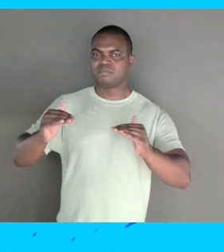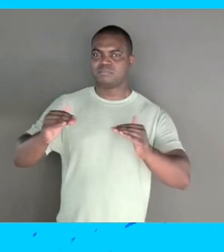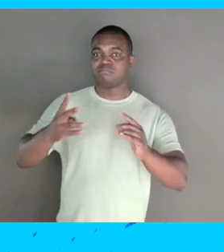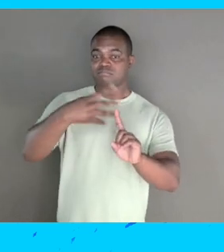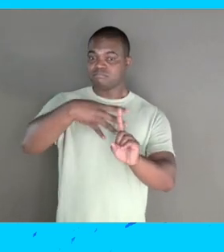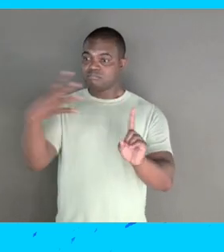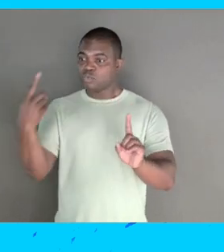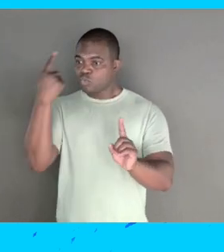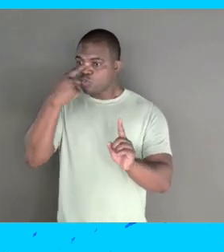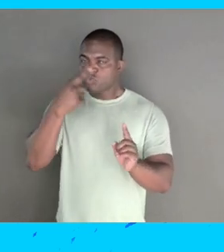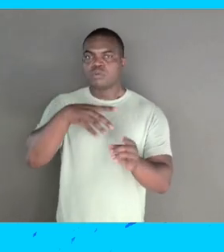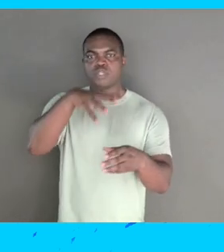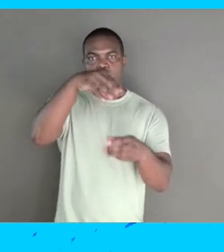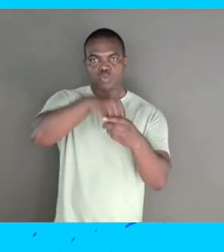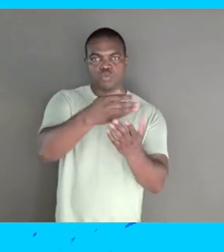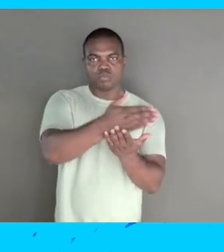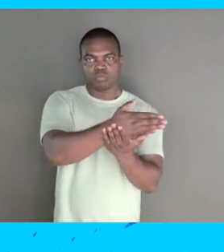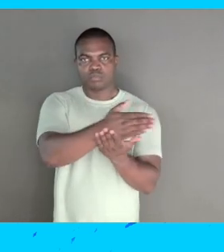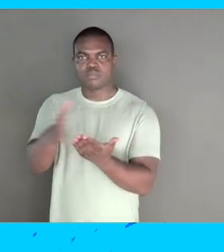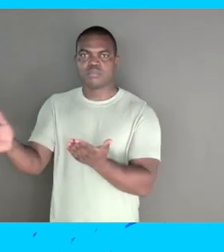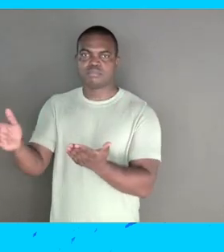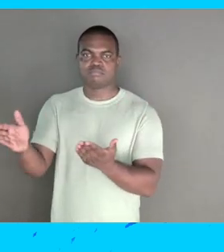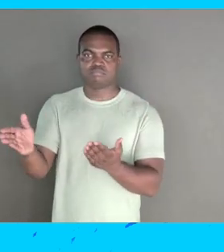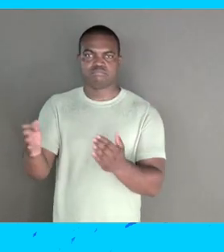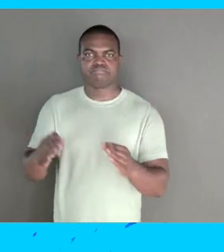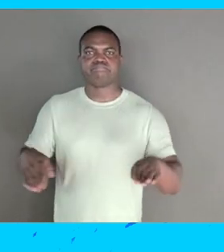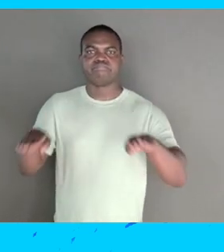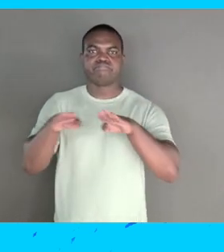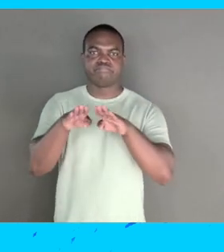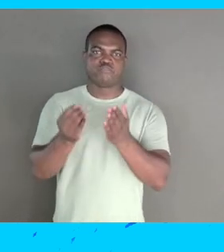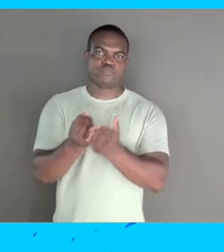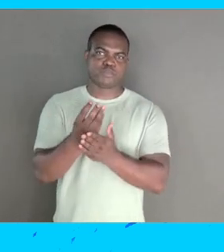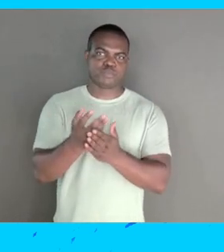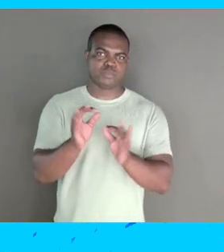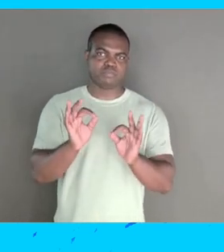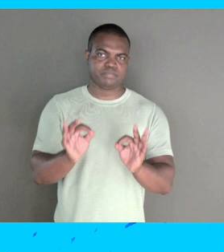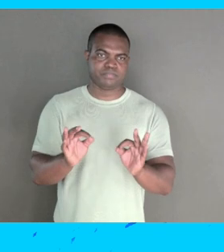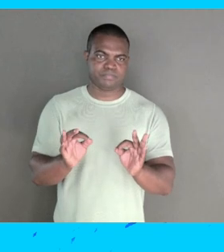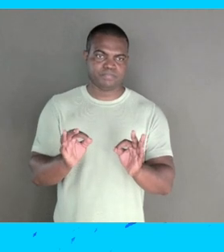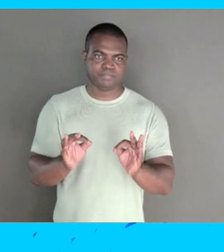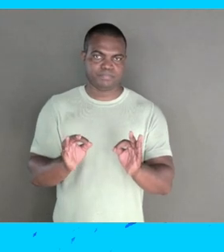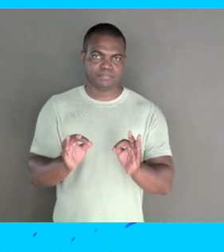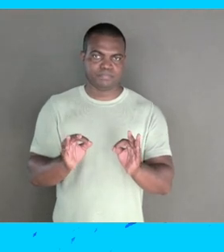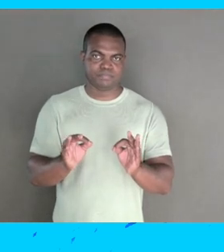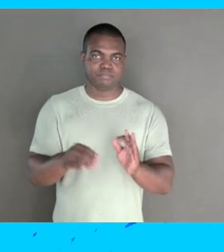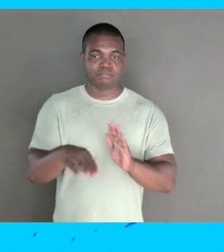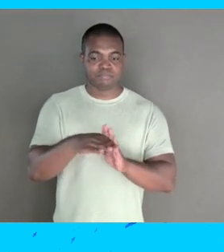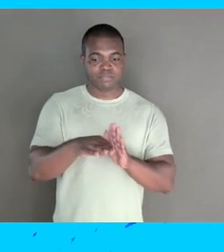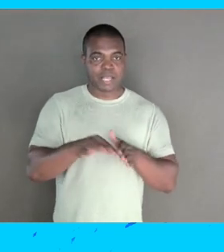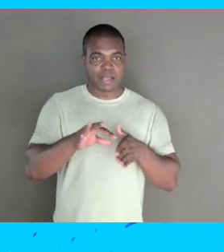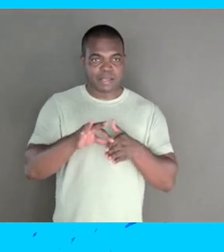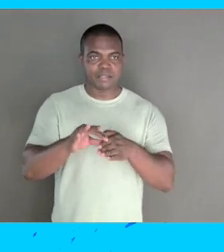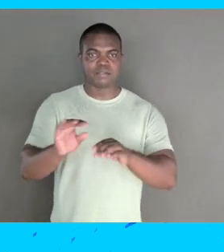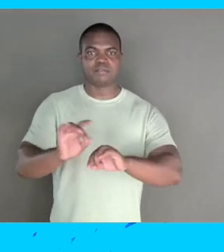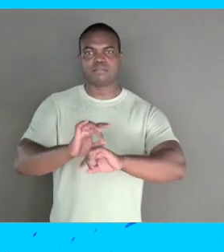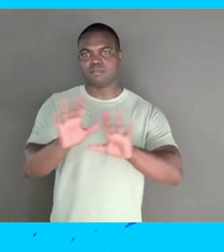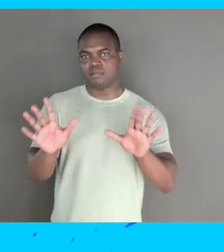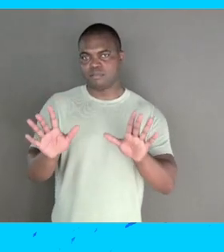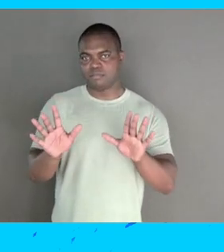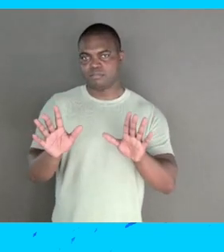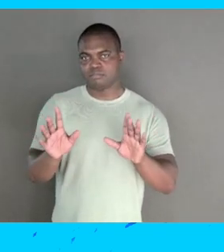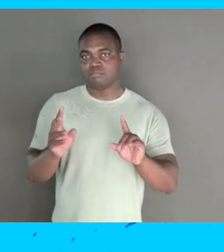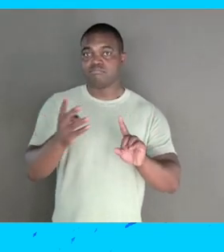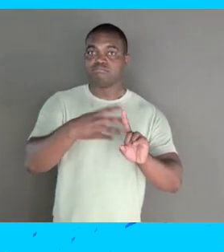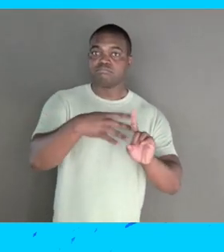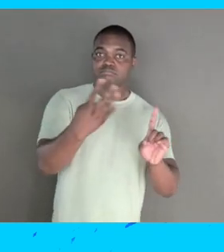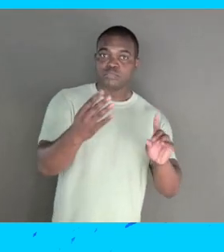also leverage insight and guidelines to integrate needs of LGBTQI youth in family